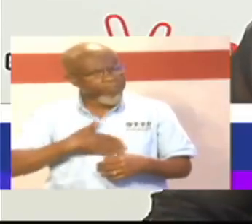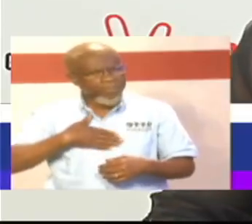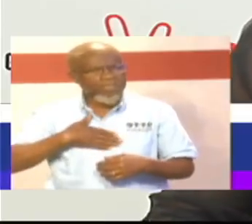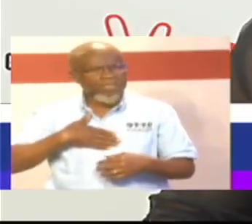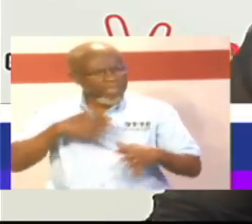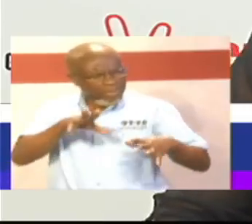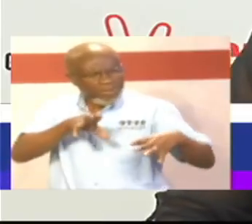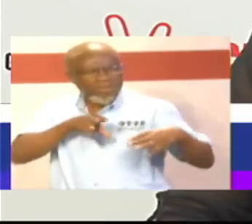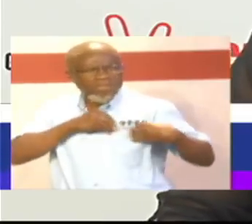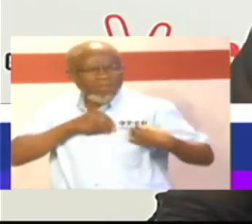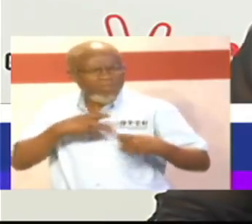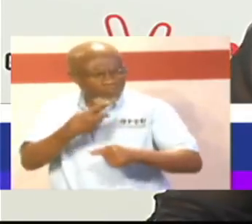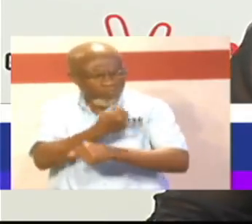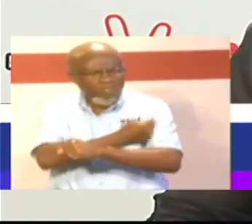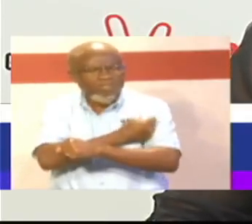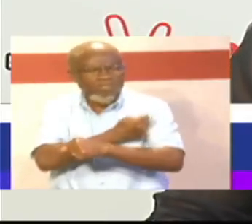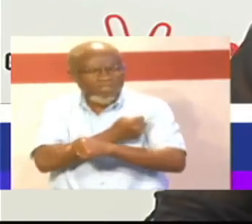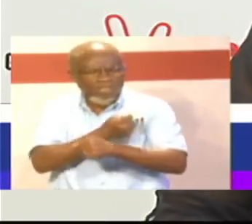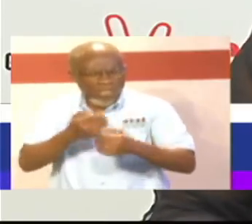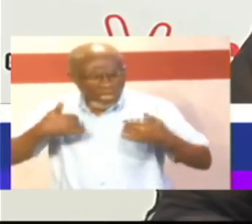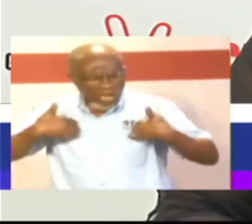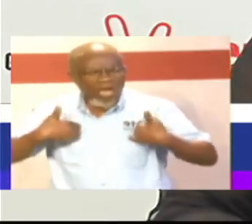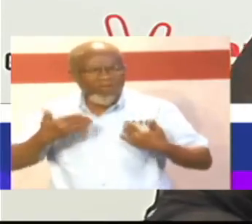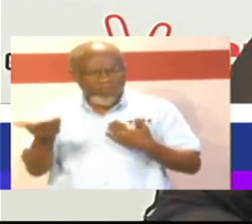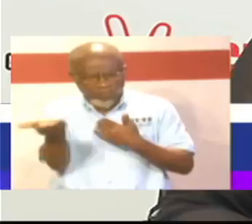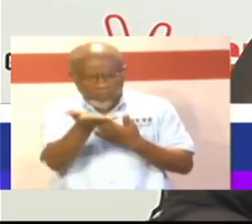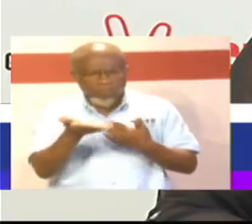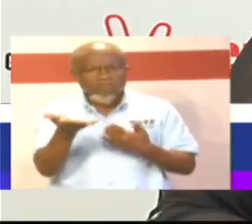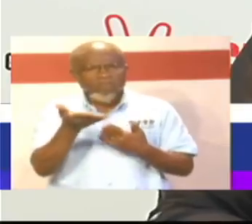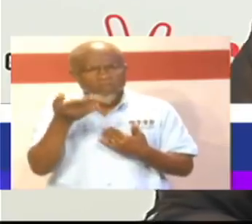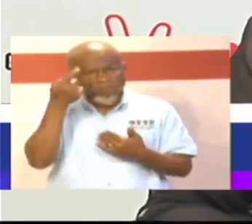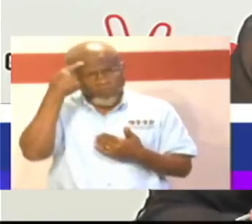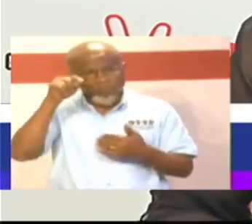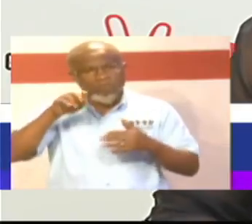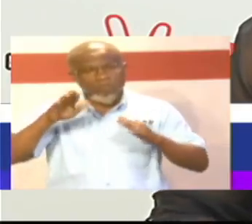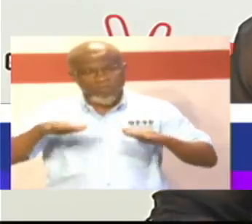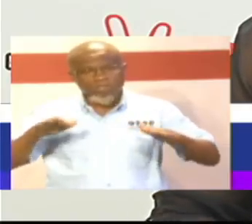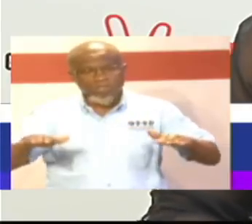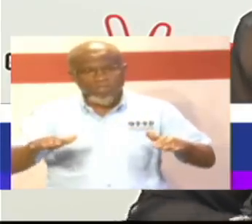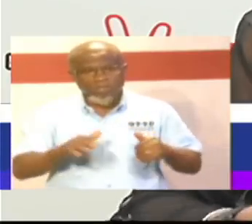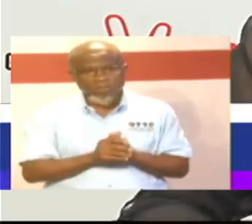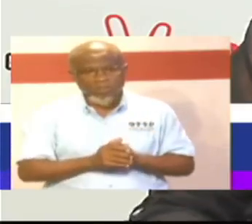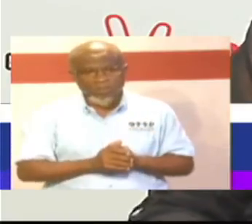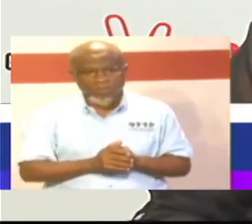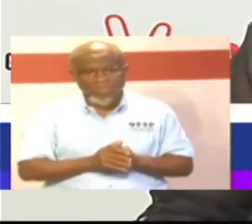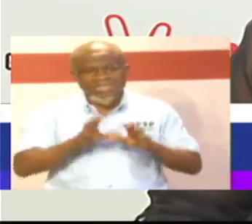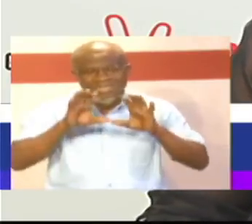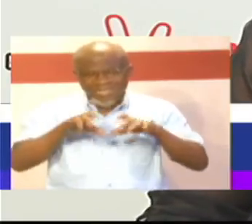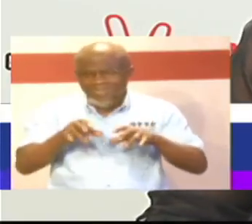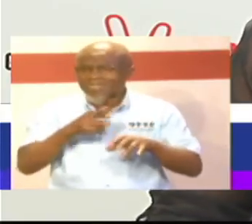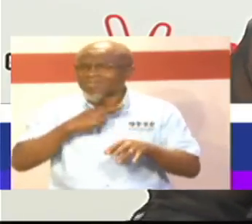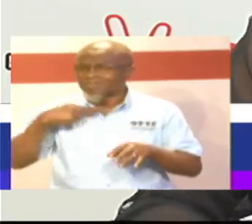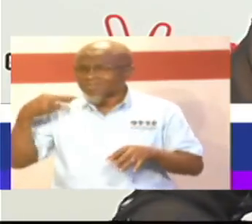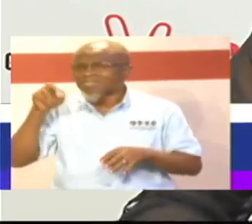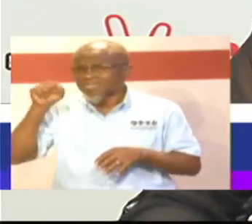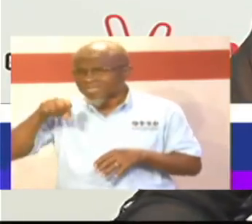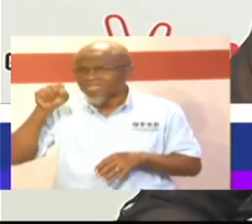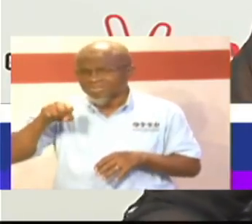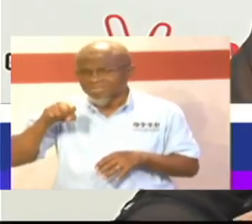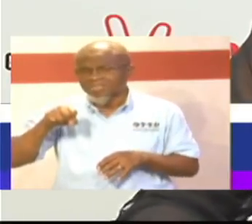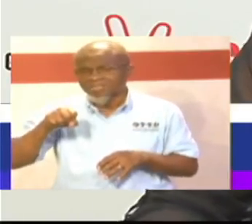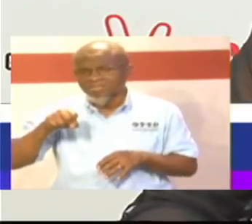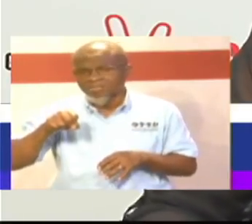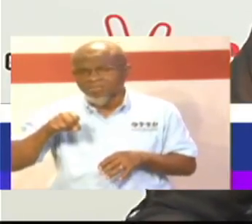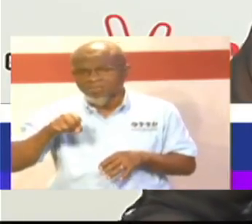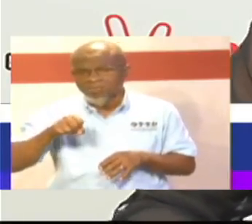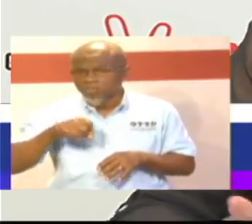vaccination that is available across the country, because we have a vulnerable group, which are young children who cannot be vaccinated. The only way that